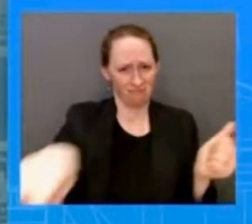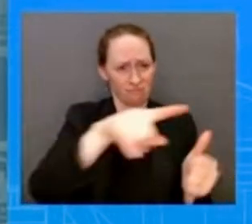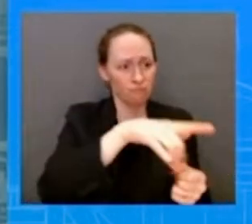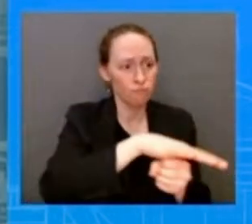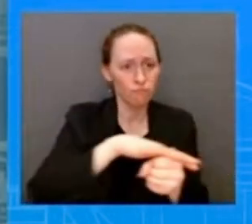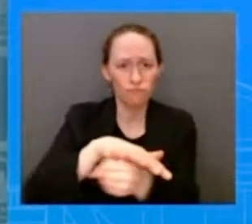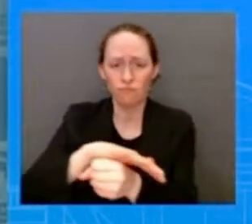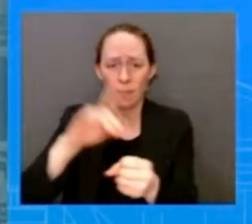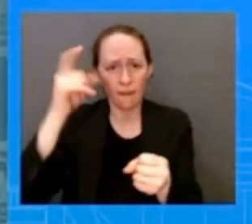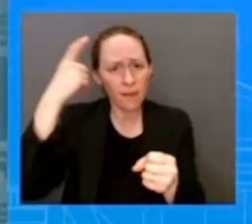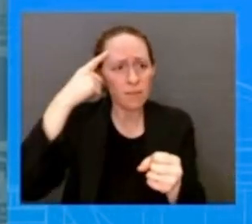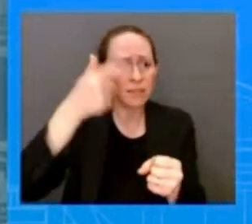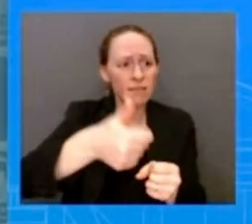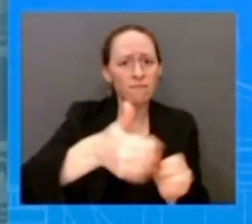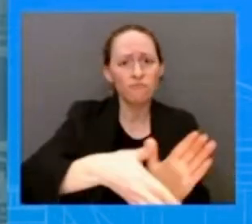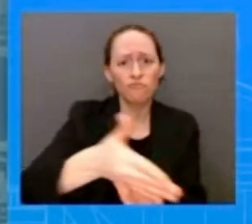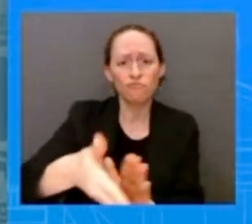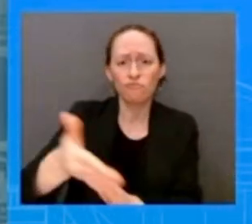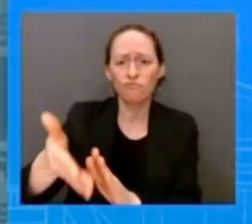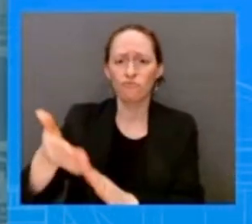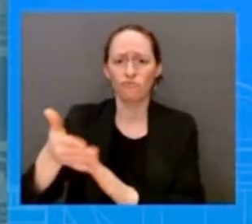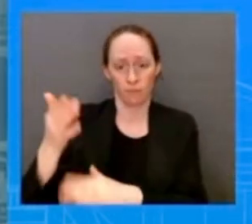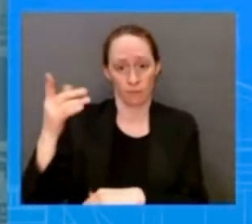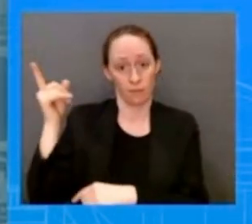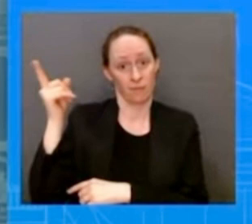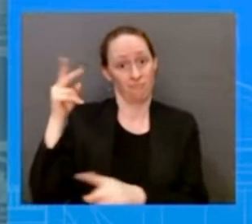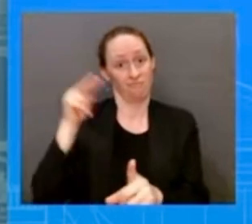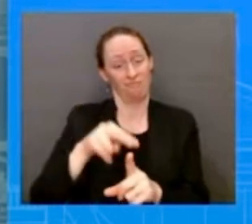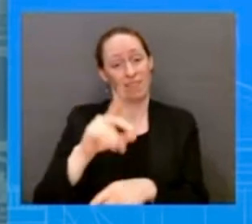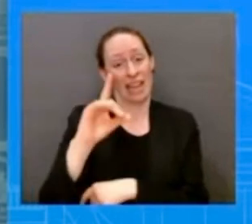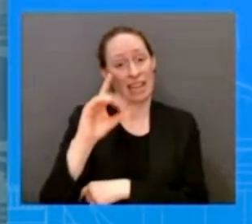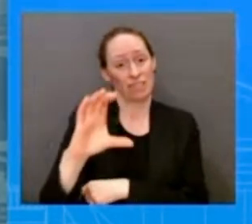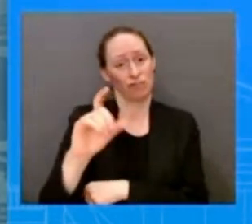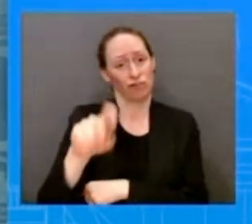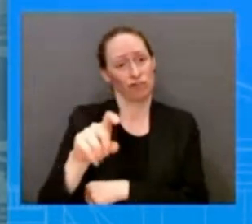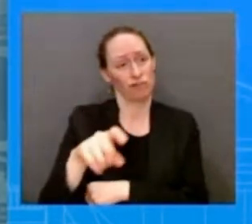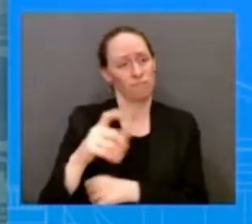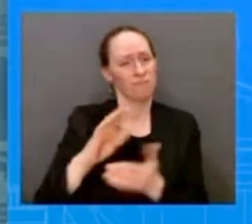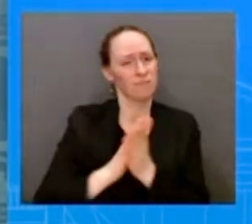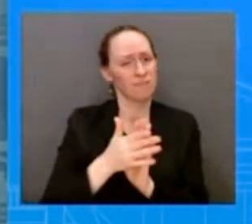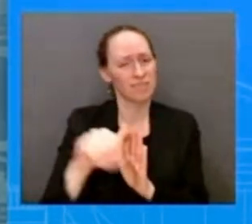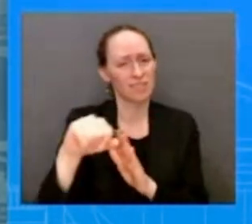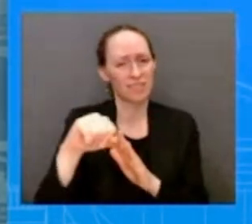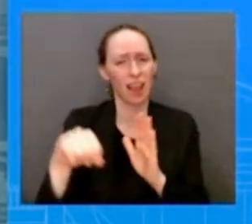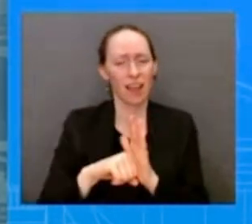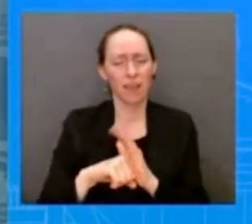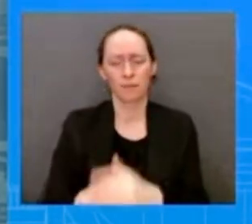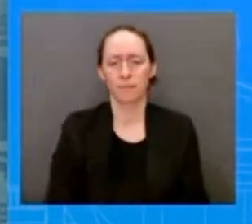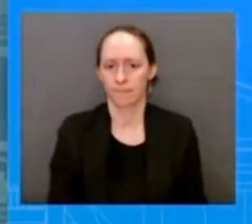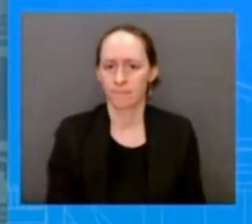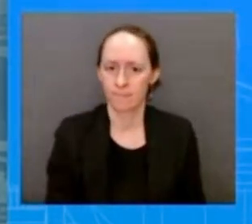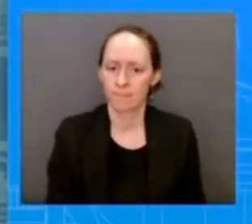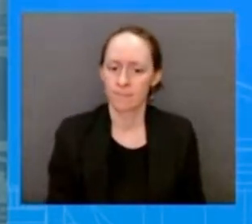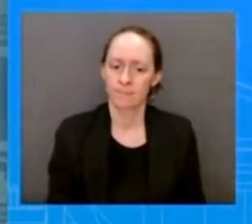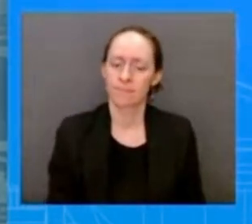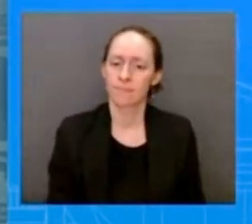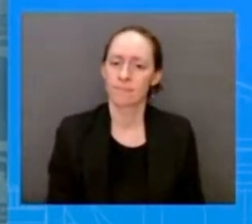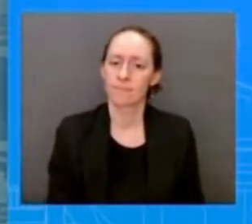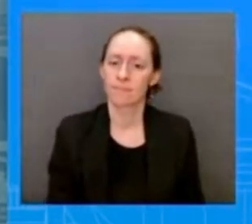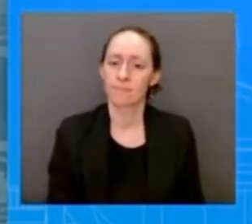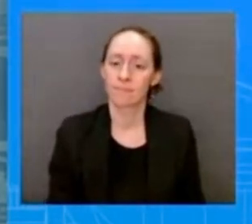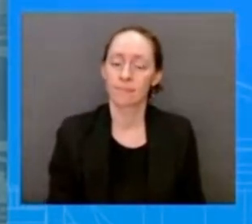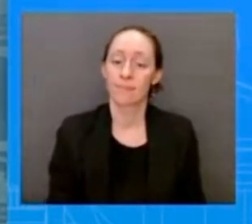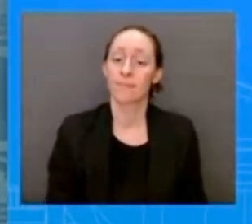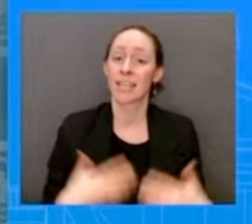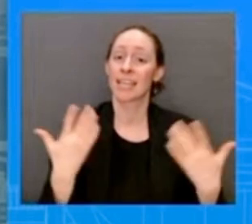statehood should be something that the residents of D.C. should be allowed. Again, that hasn't changed. But this is different. The way that we see this is it's